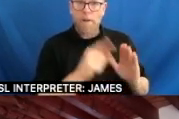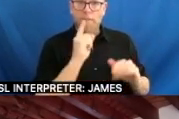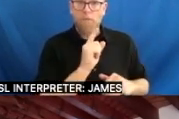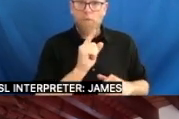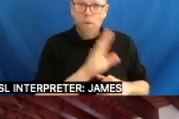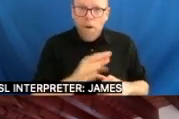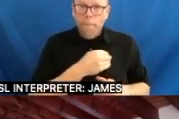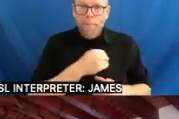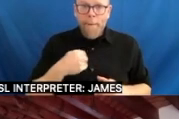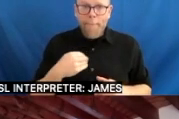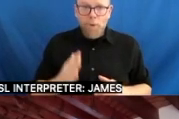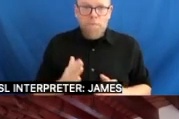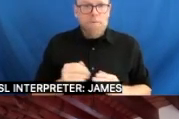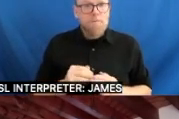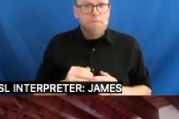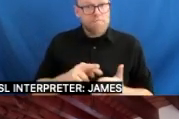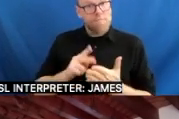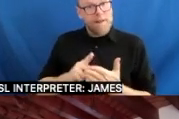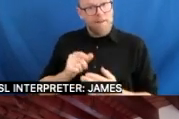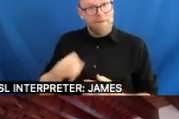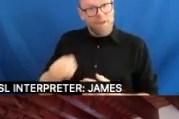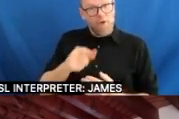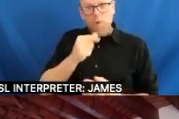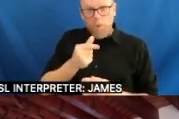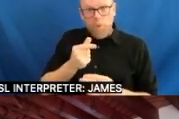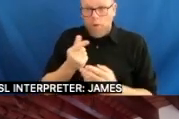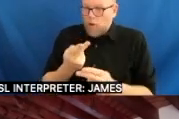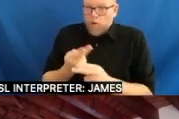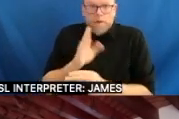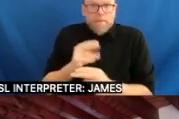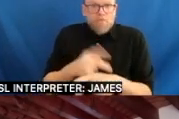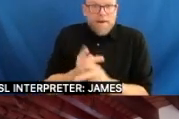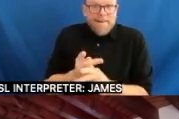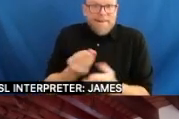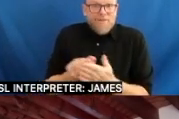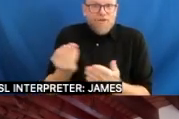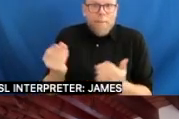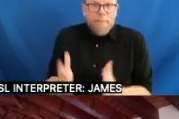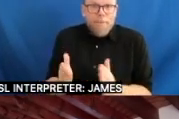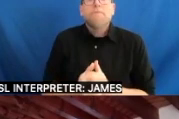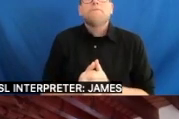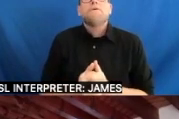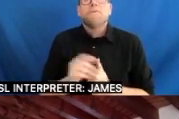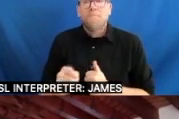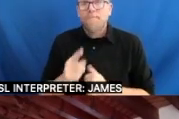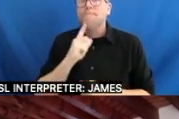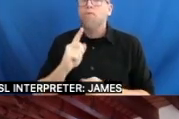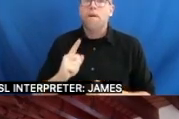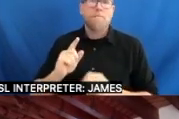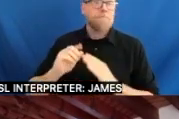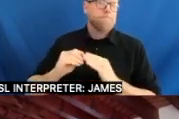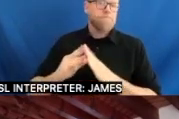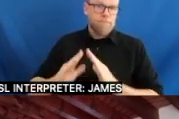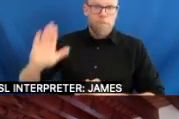case, the shoppers, the consumers. America's first successful co-op was actually formed by Benjamin Franklin to